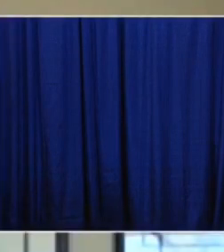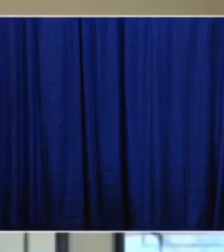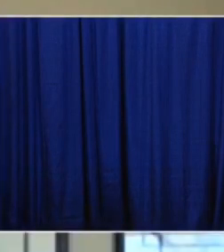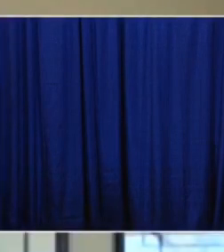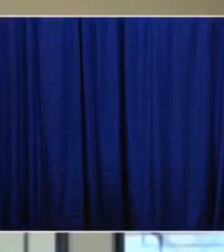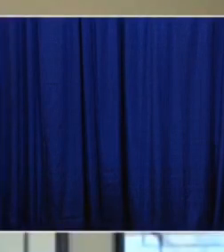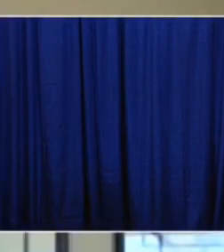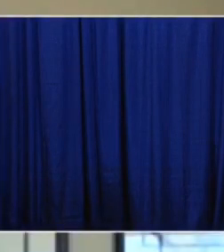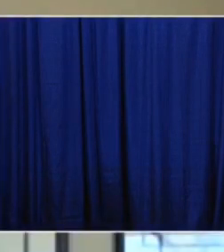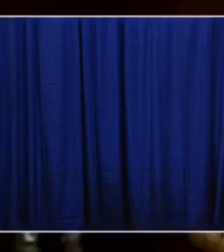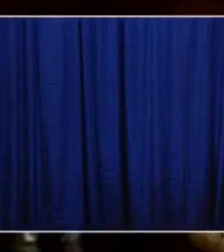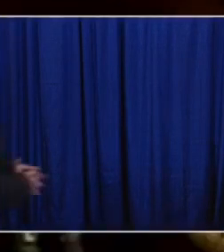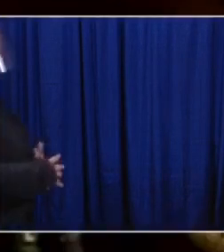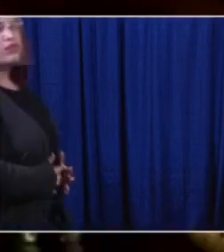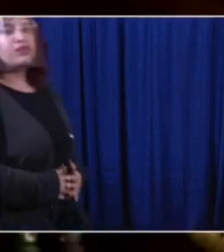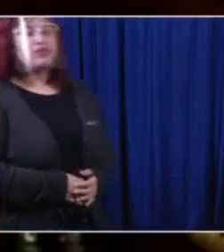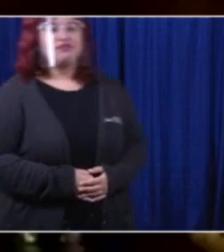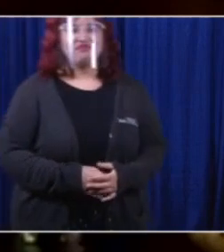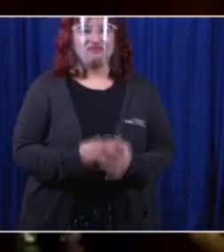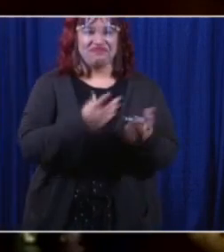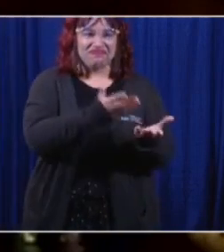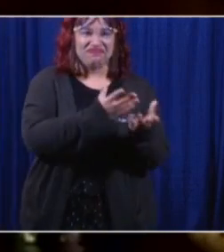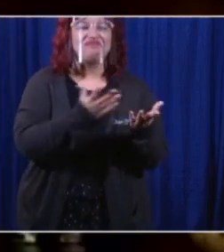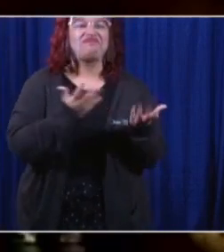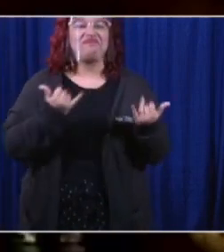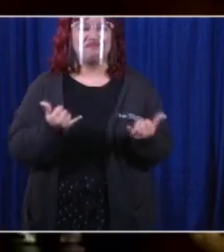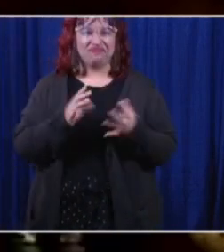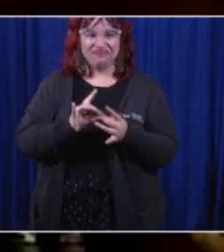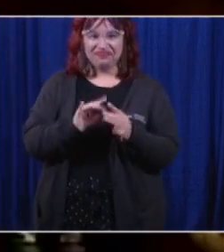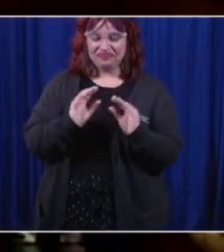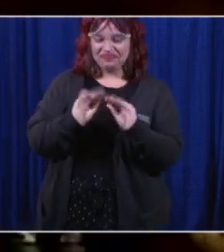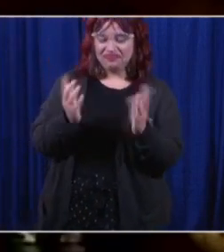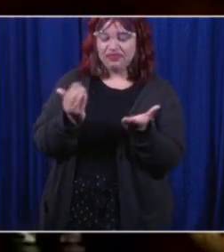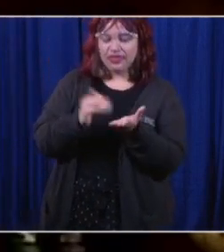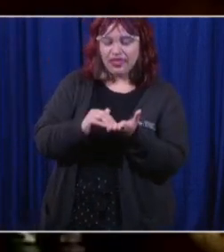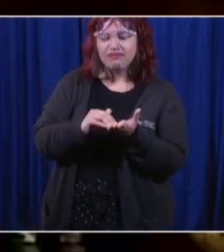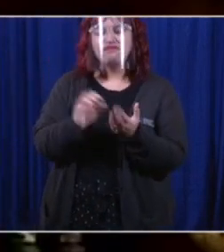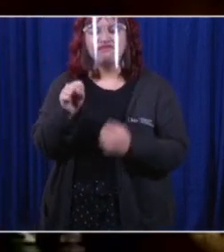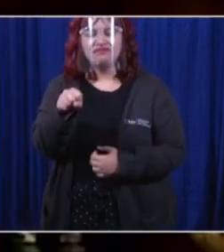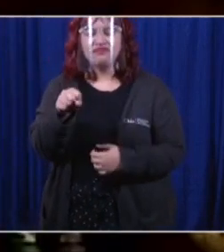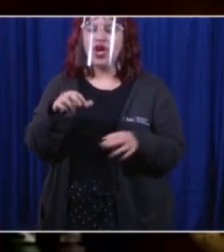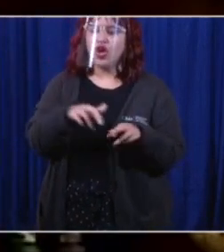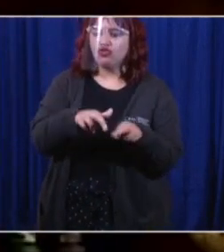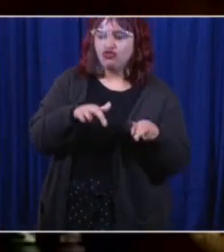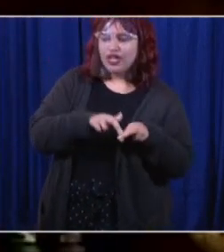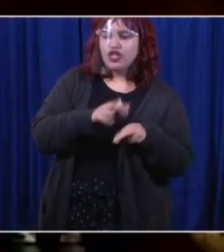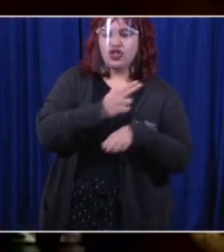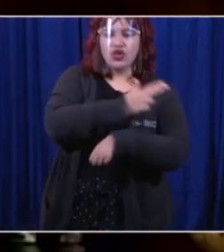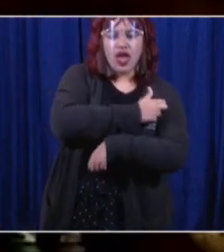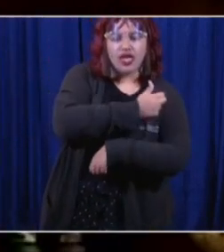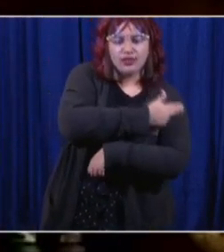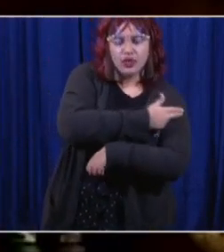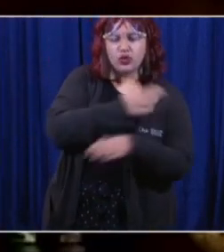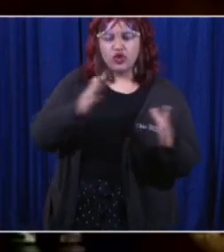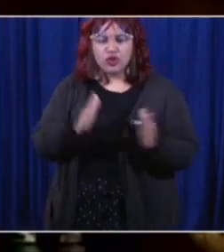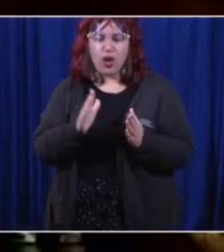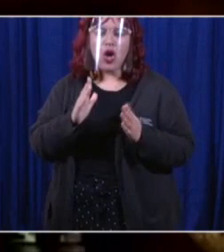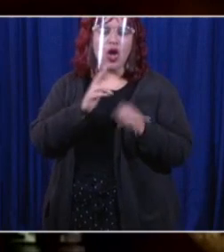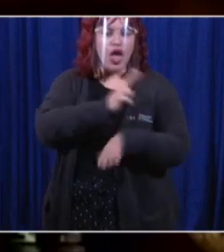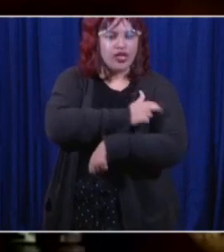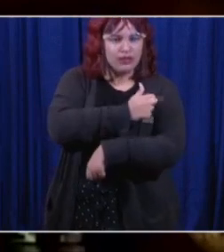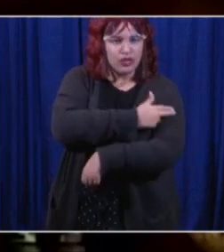60% each day. It's a really good sign that our regional hospitals and smaller community hospitals have actually built the capability